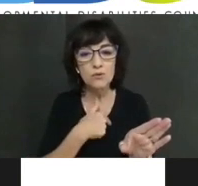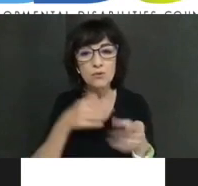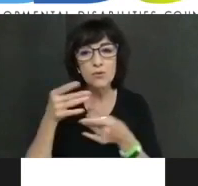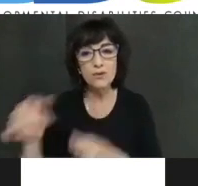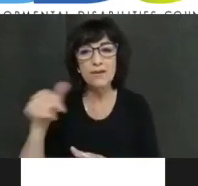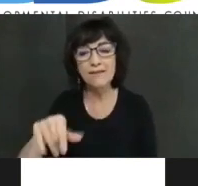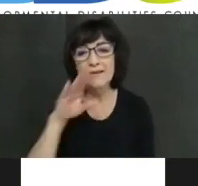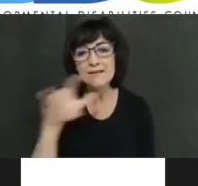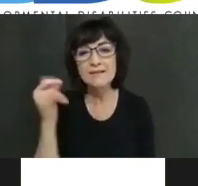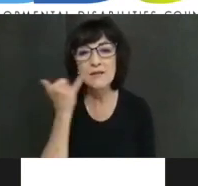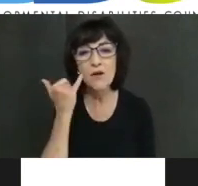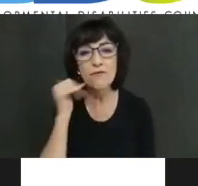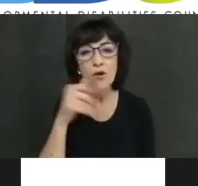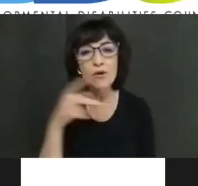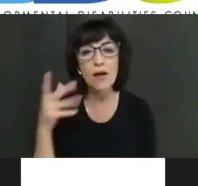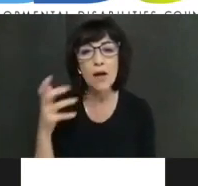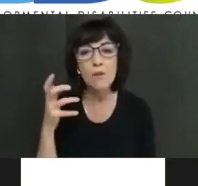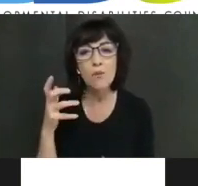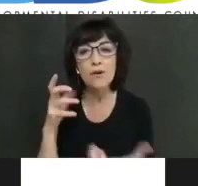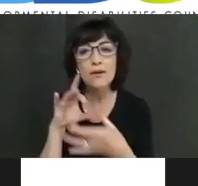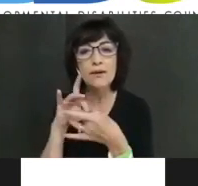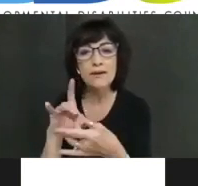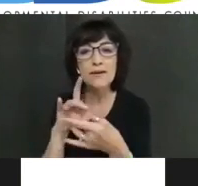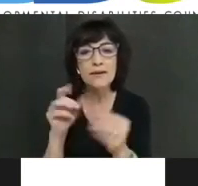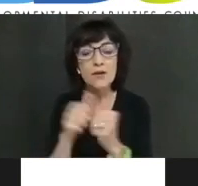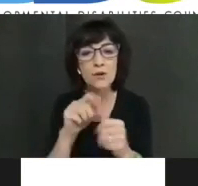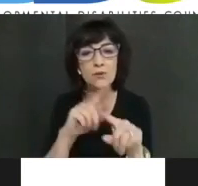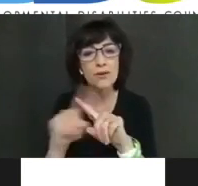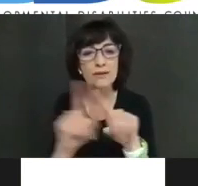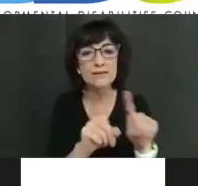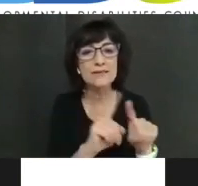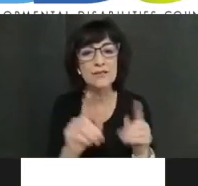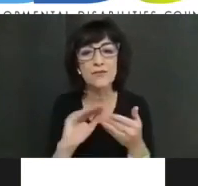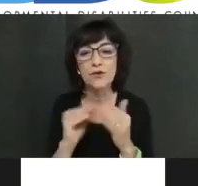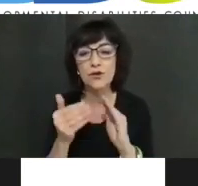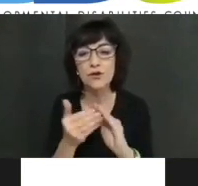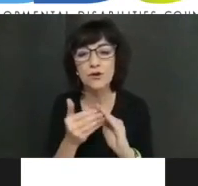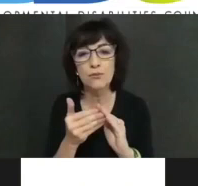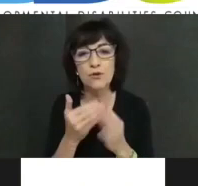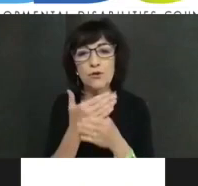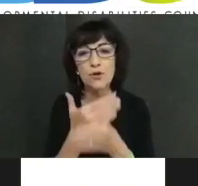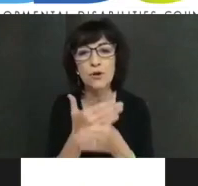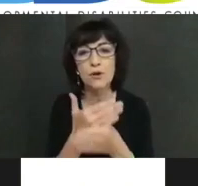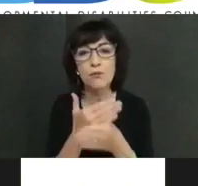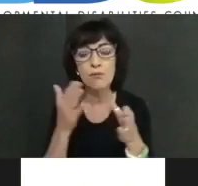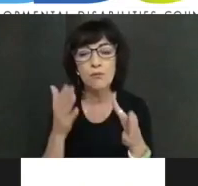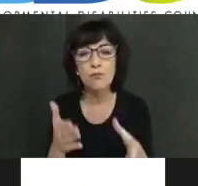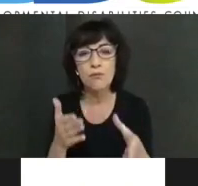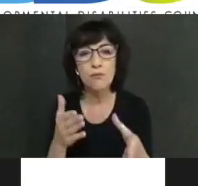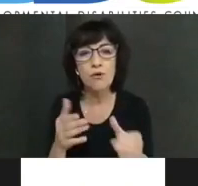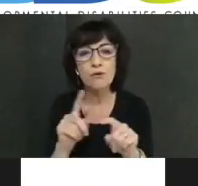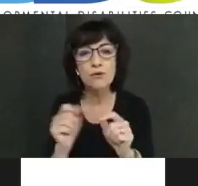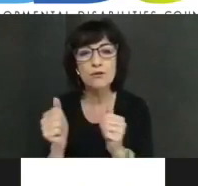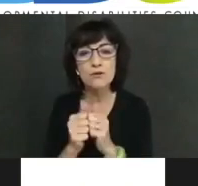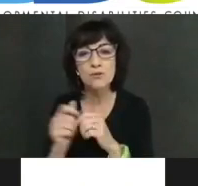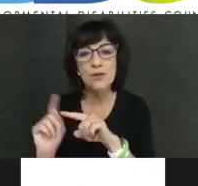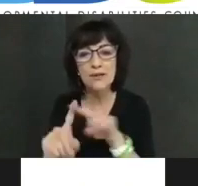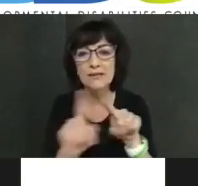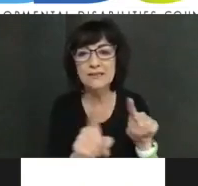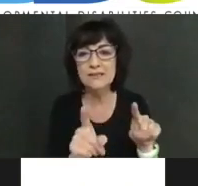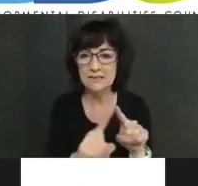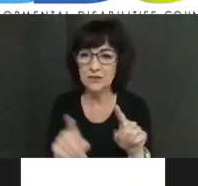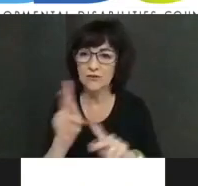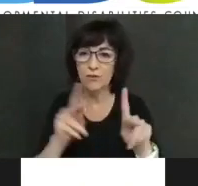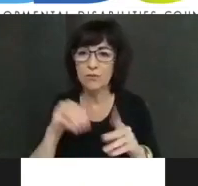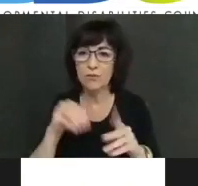we wanted to connect with different community partners, different groups of folks in the community, because we think it's really